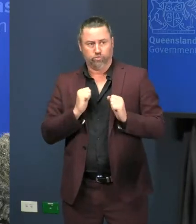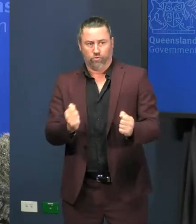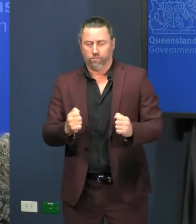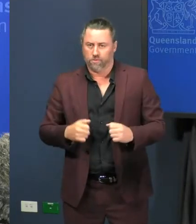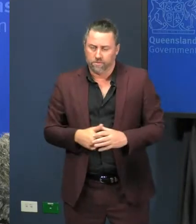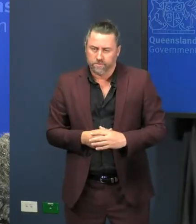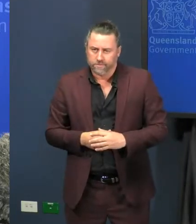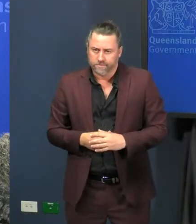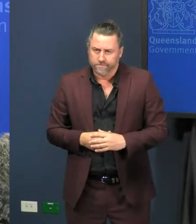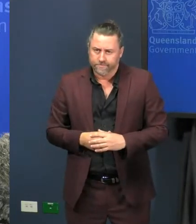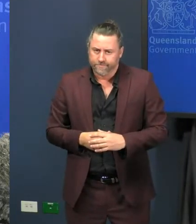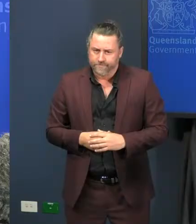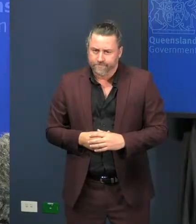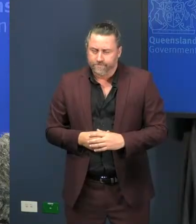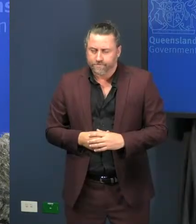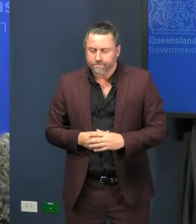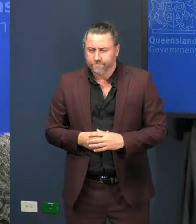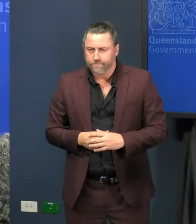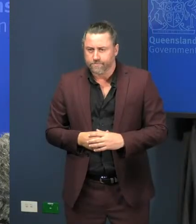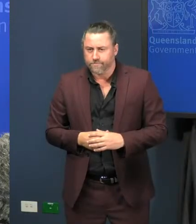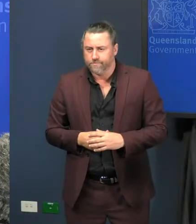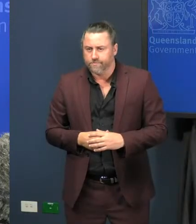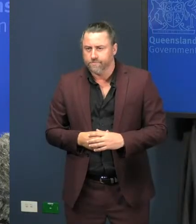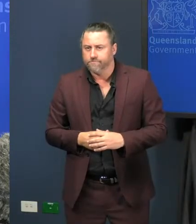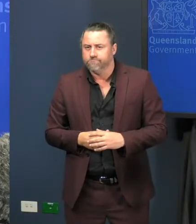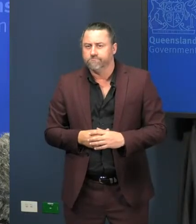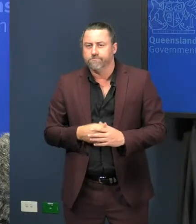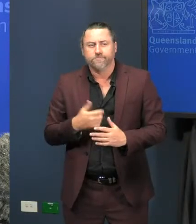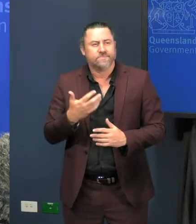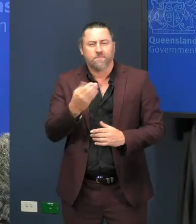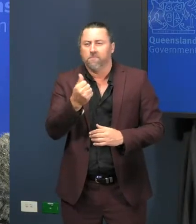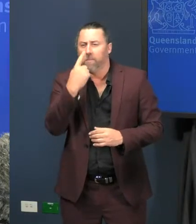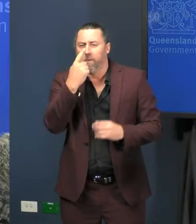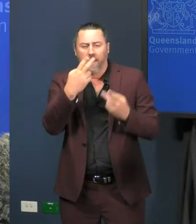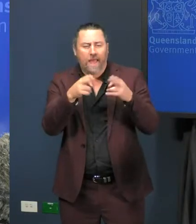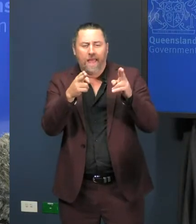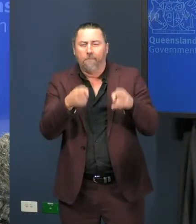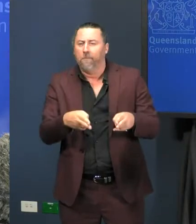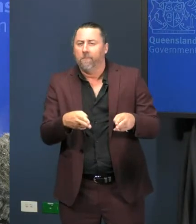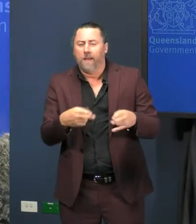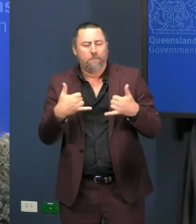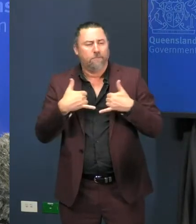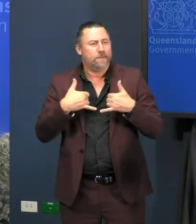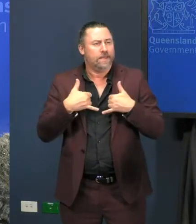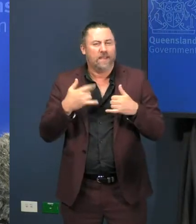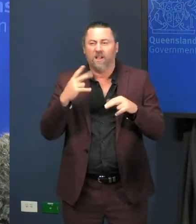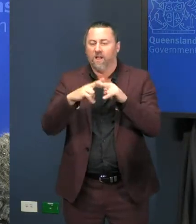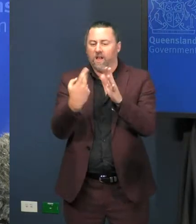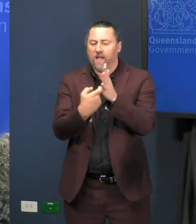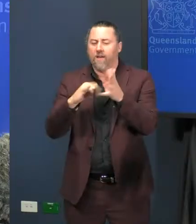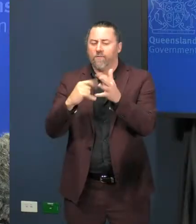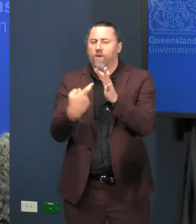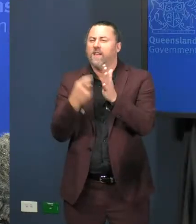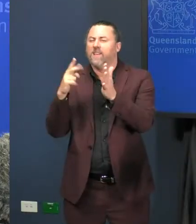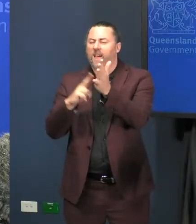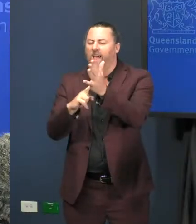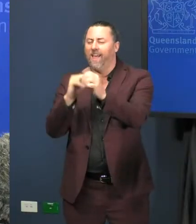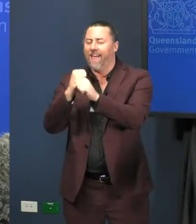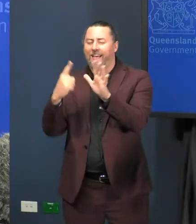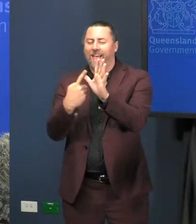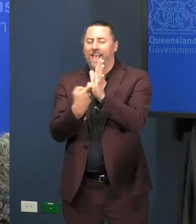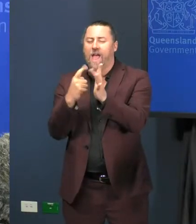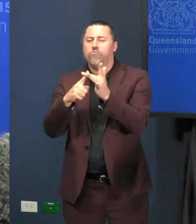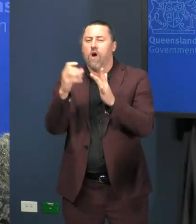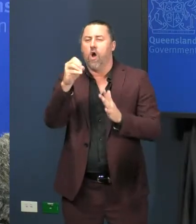There has been some communication, particularly with some of the campers, and I talk about places like Fraser-Gurry, where